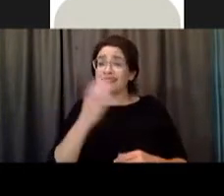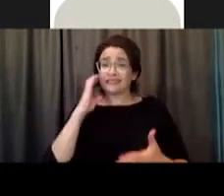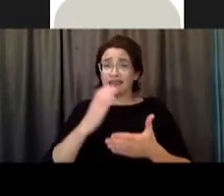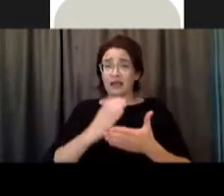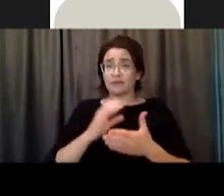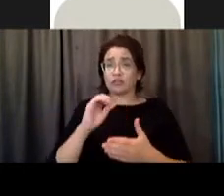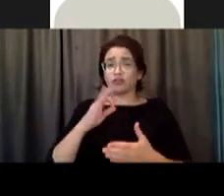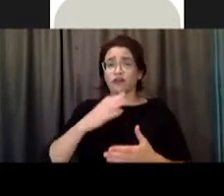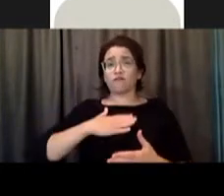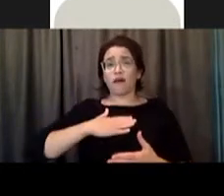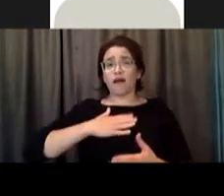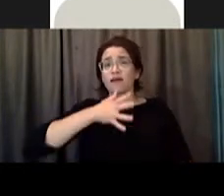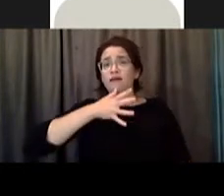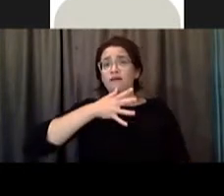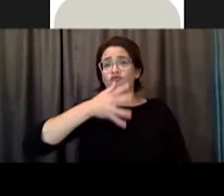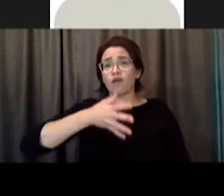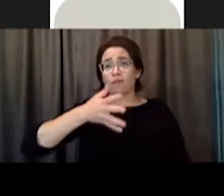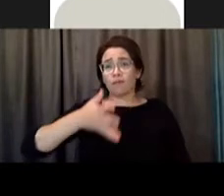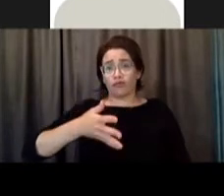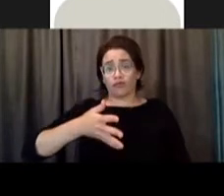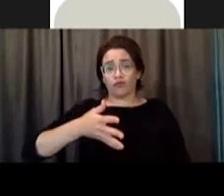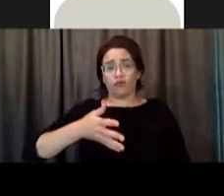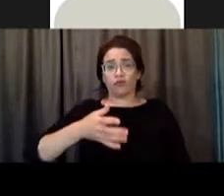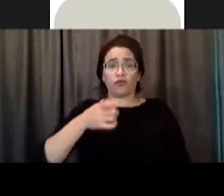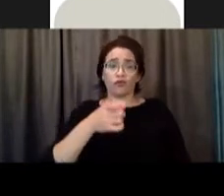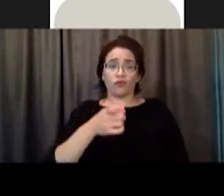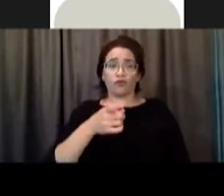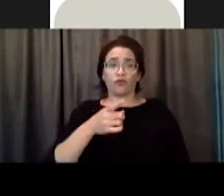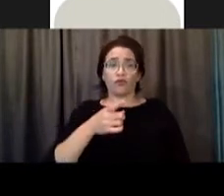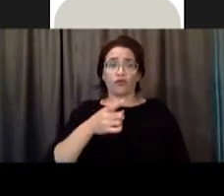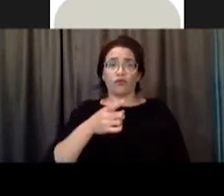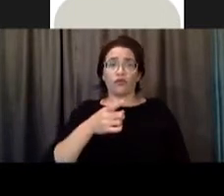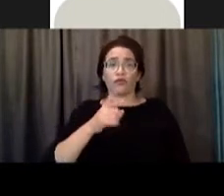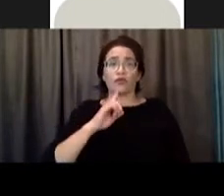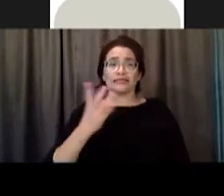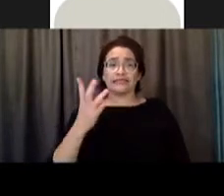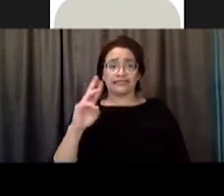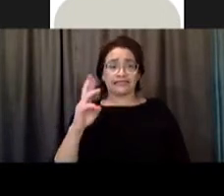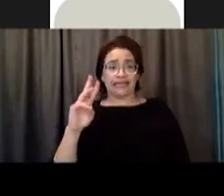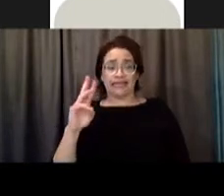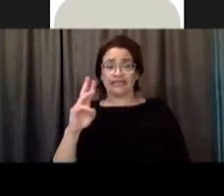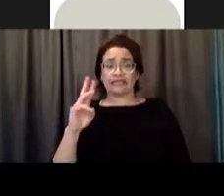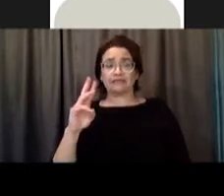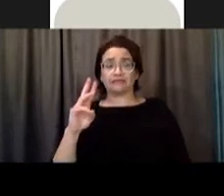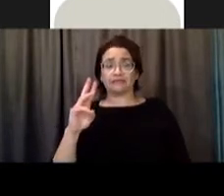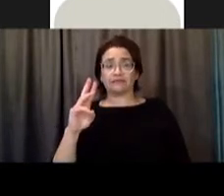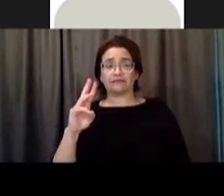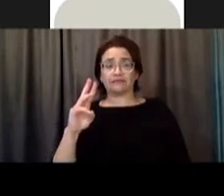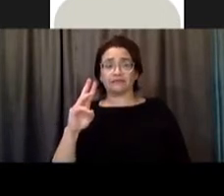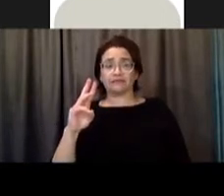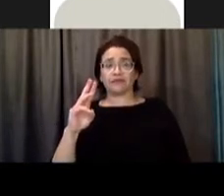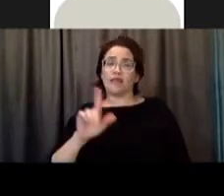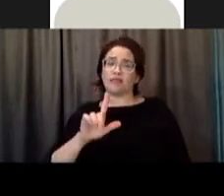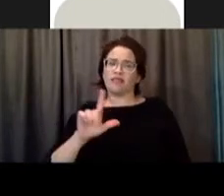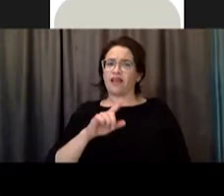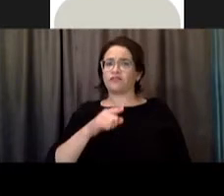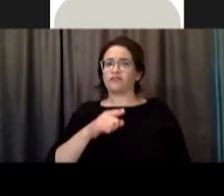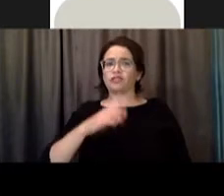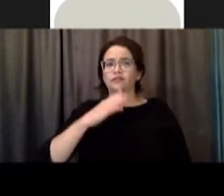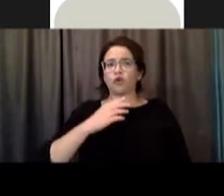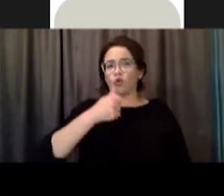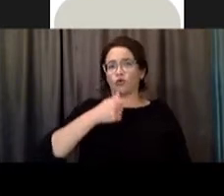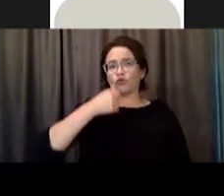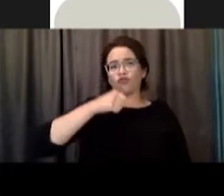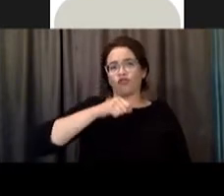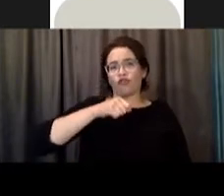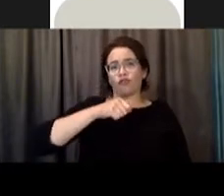First as a 16-year-old girl, so she is the older girl seated with the image of the candle. And then many years